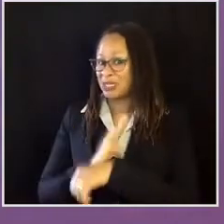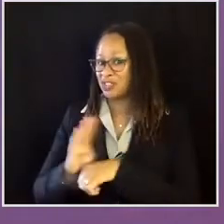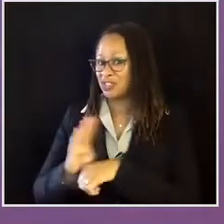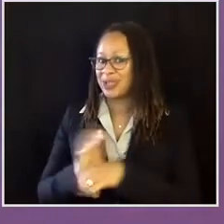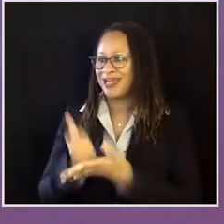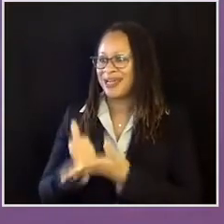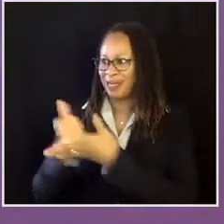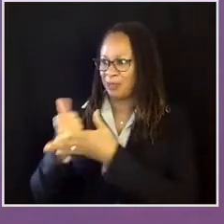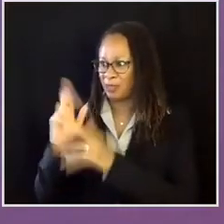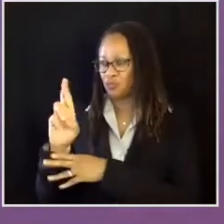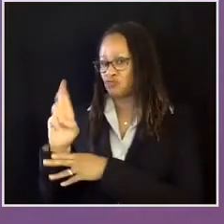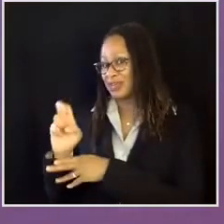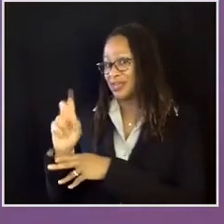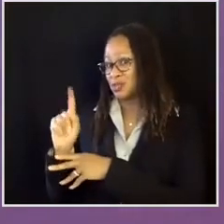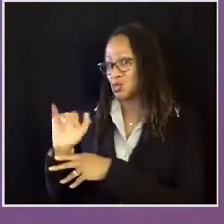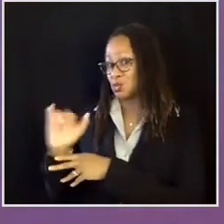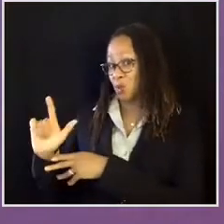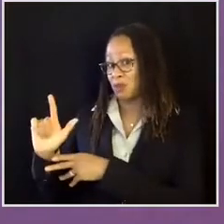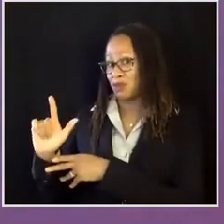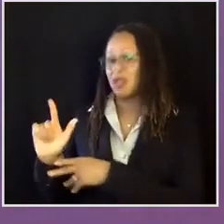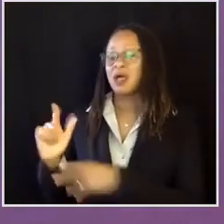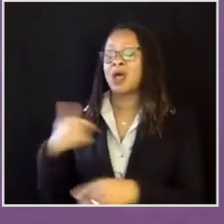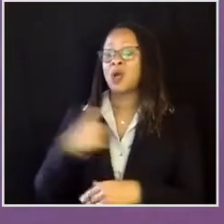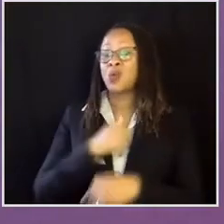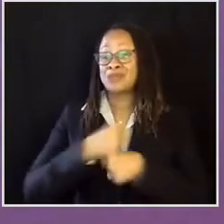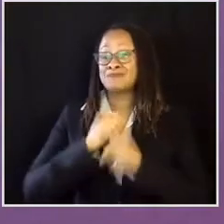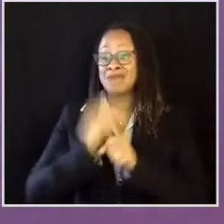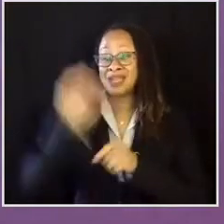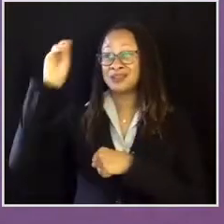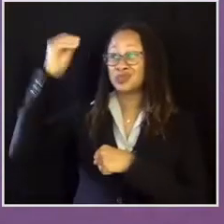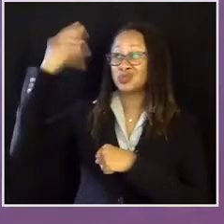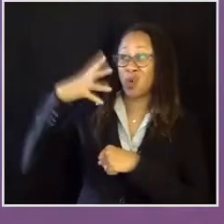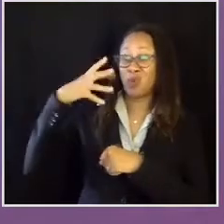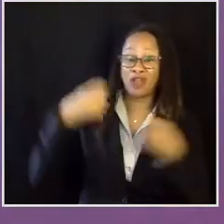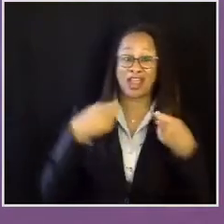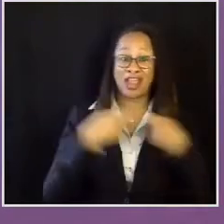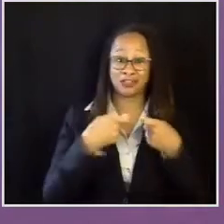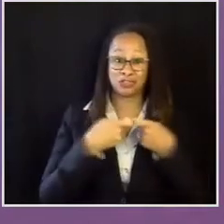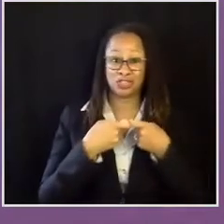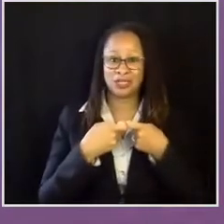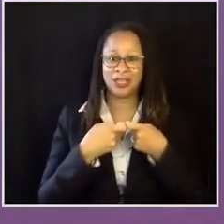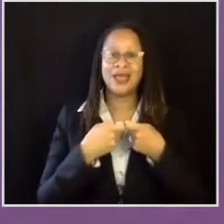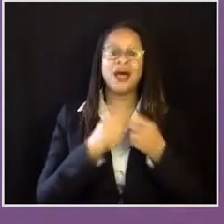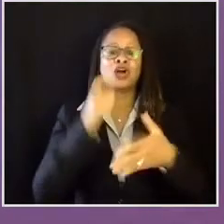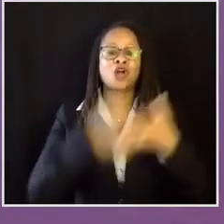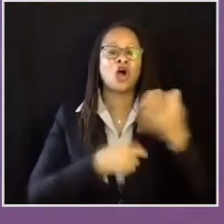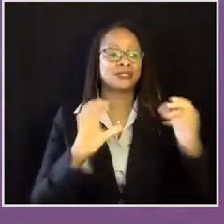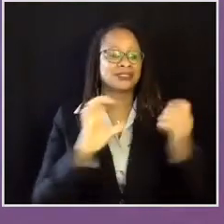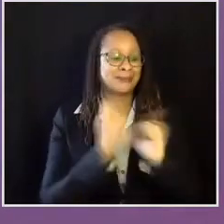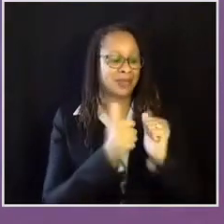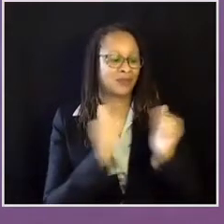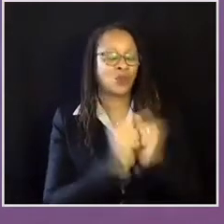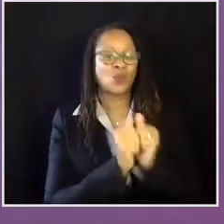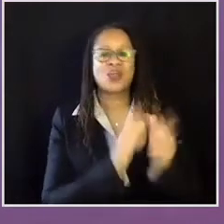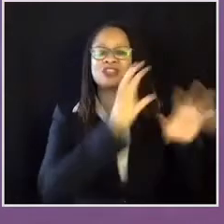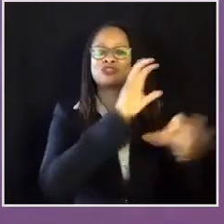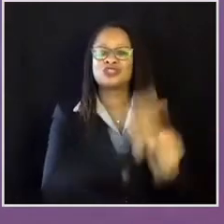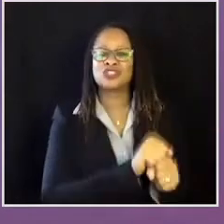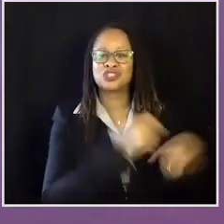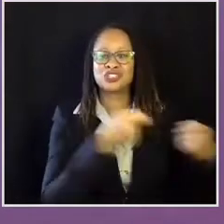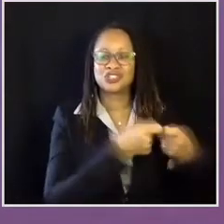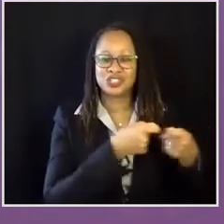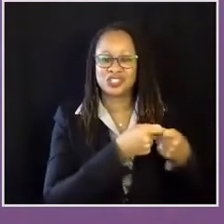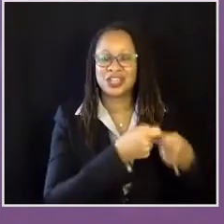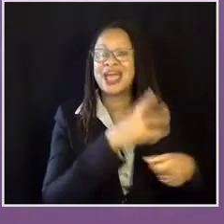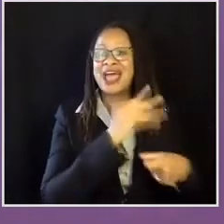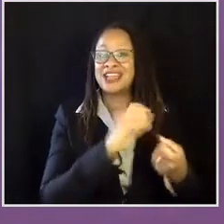retool. We made solar energy cost competitive with traditional energy and weatherized more than 1 million